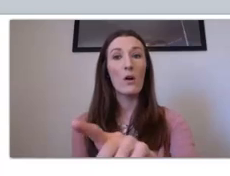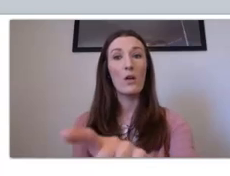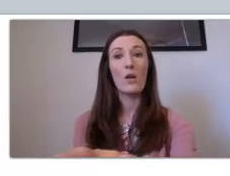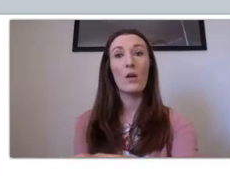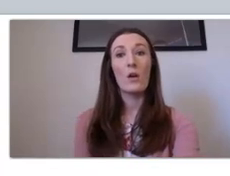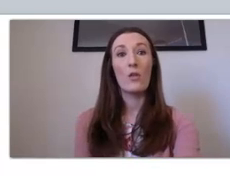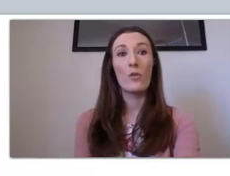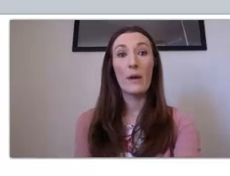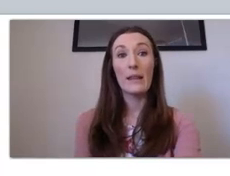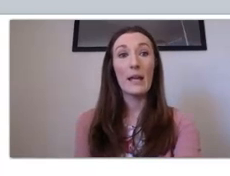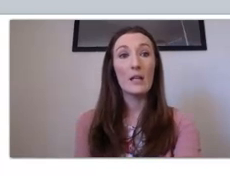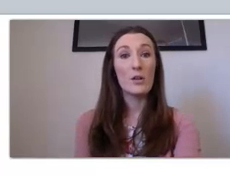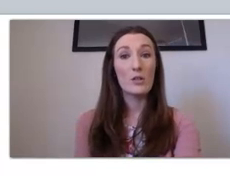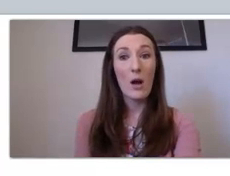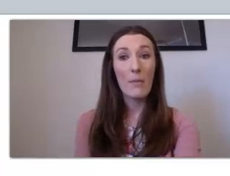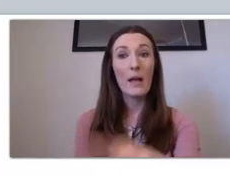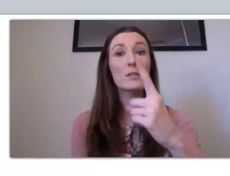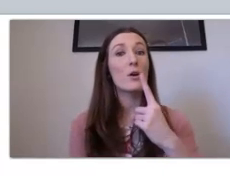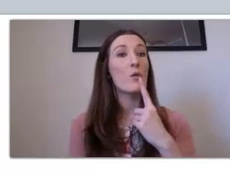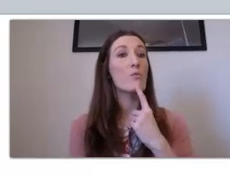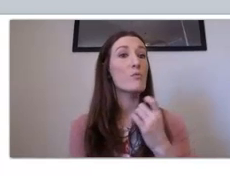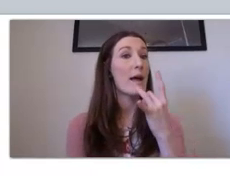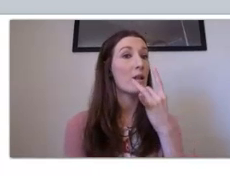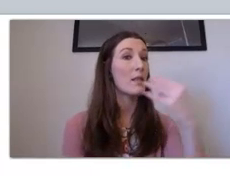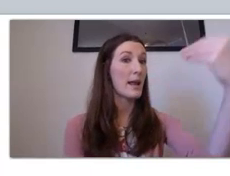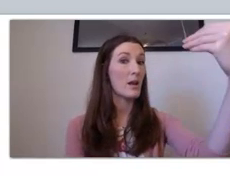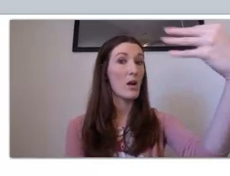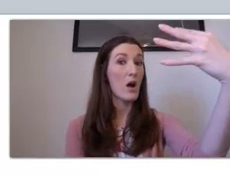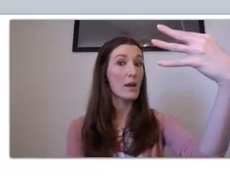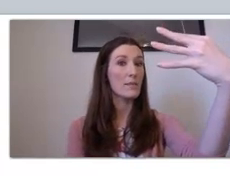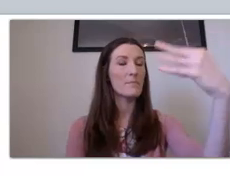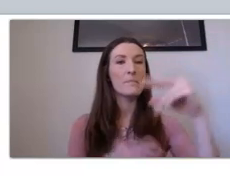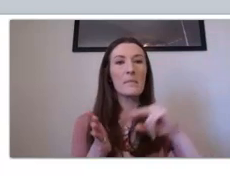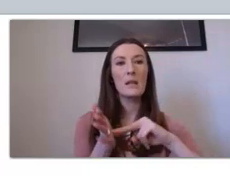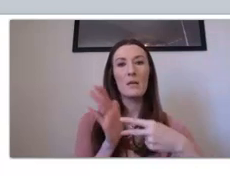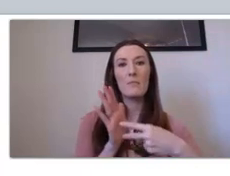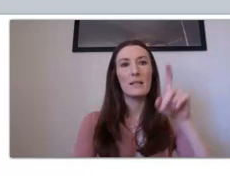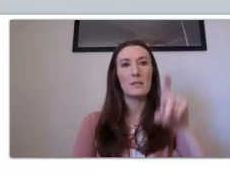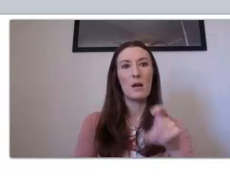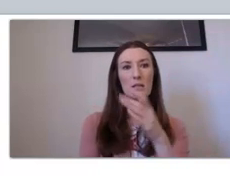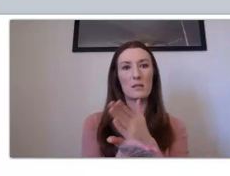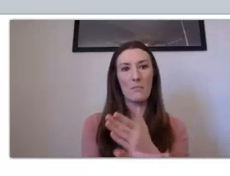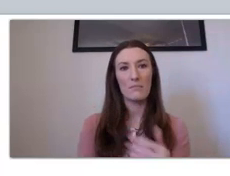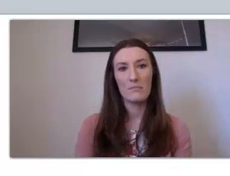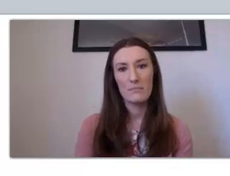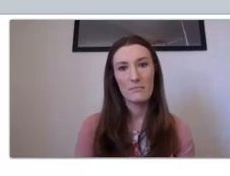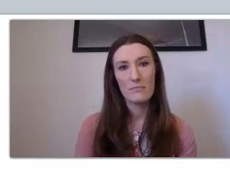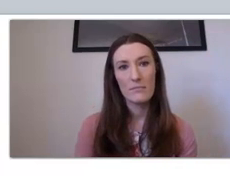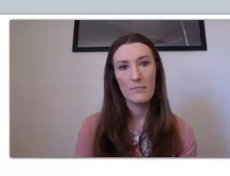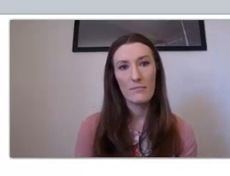So the red light is our topic. So red light on means must stop,